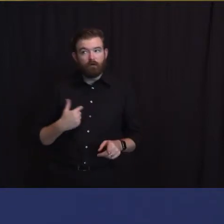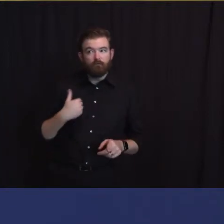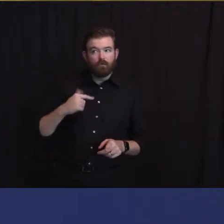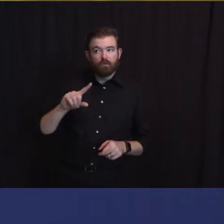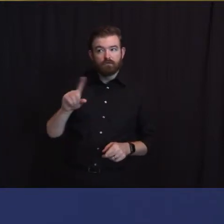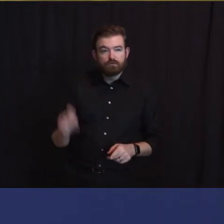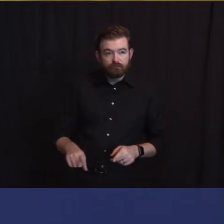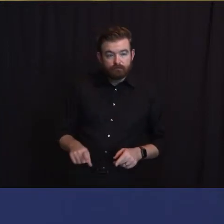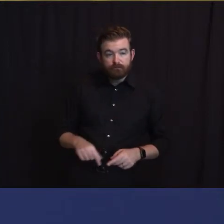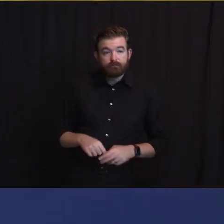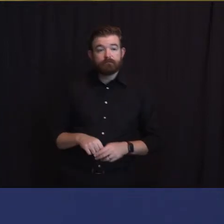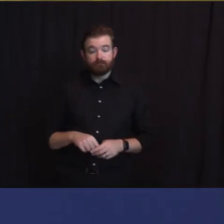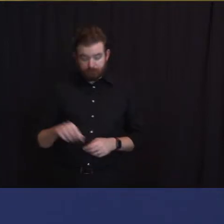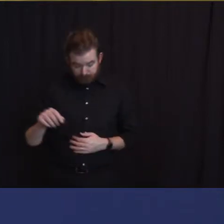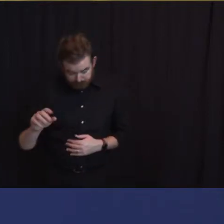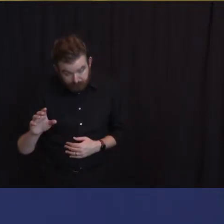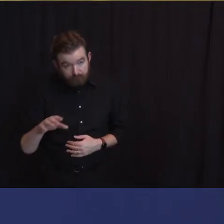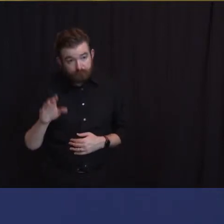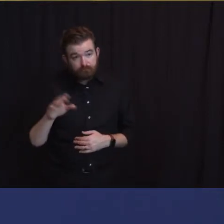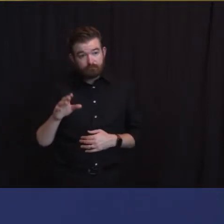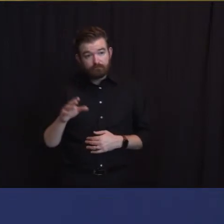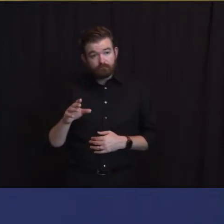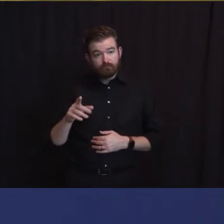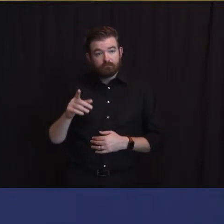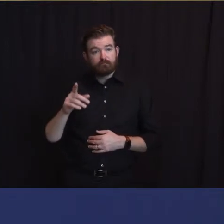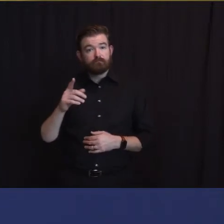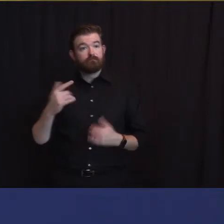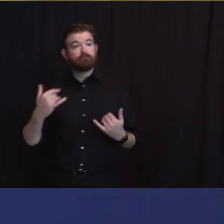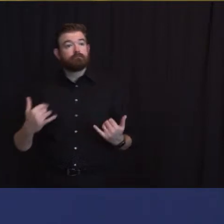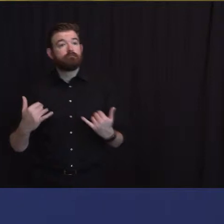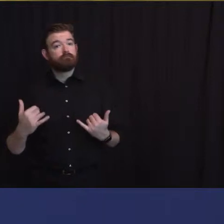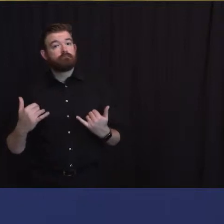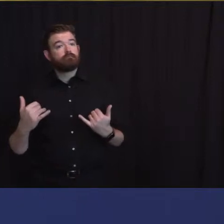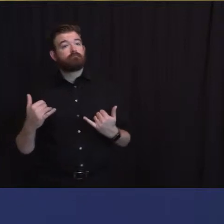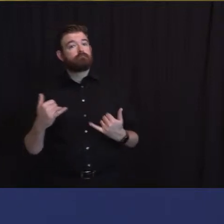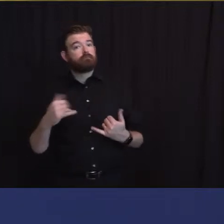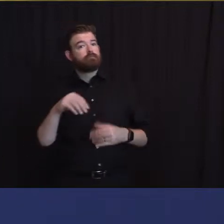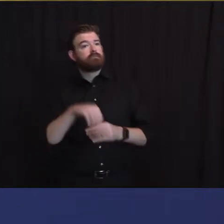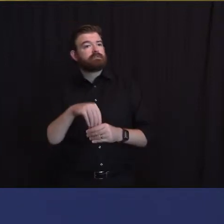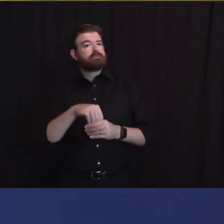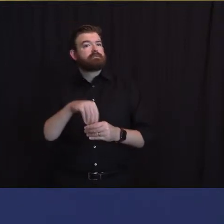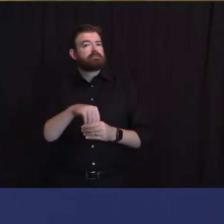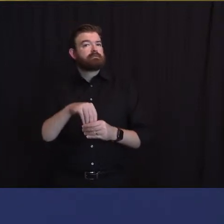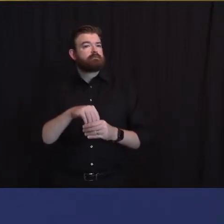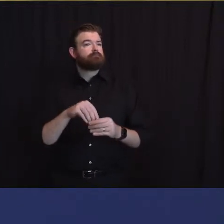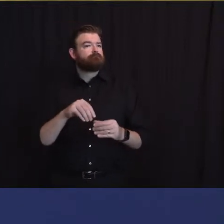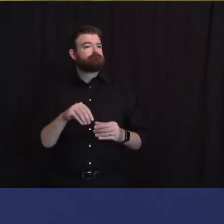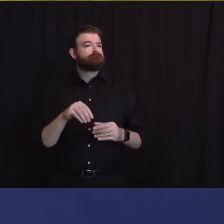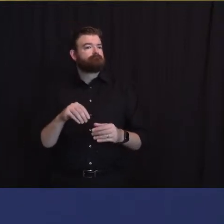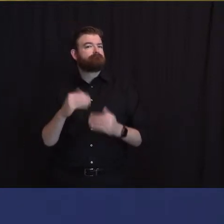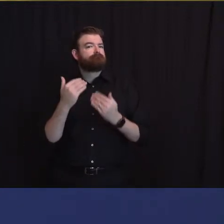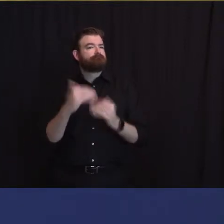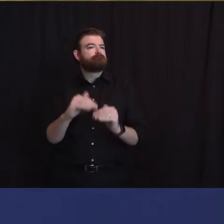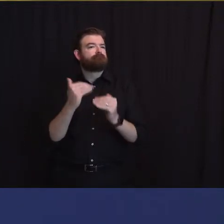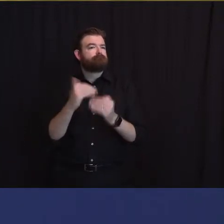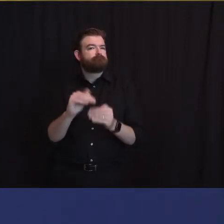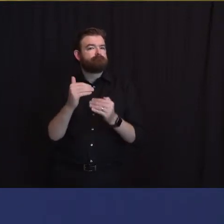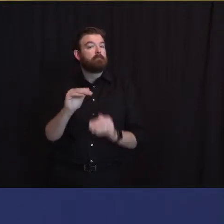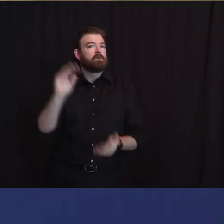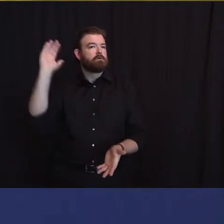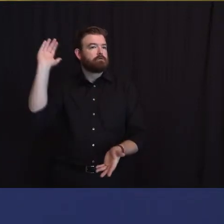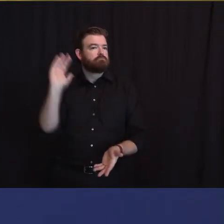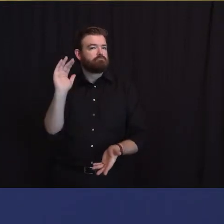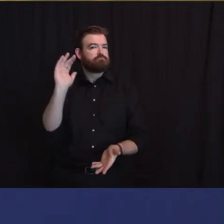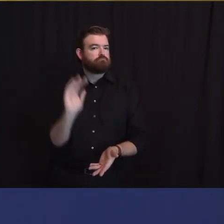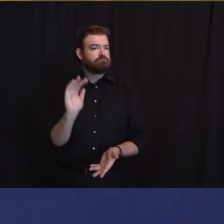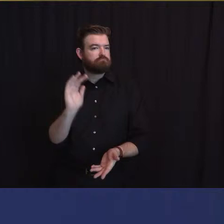As the state drops more indoor restrictions this week and next, we're still seeing low vaccination rates in some communities, particularly in cities. Are